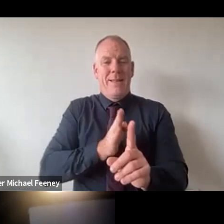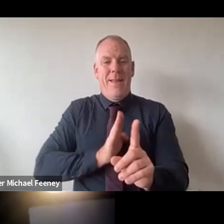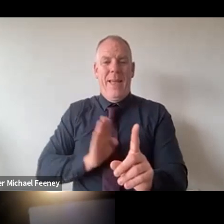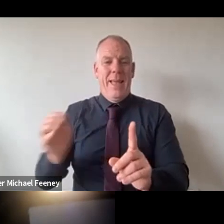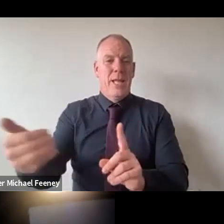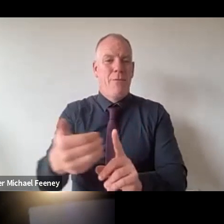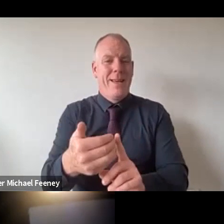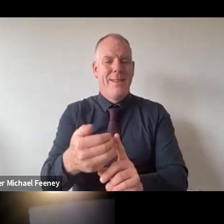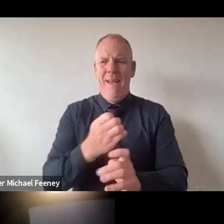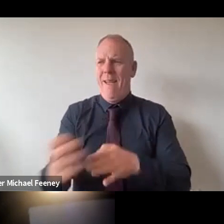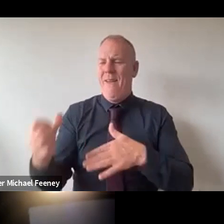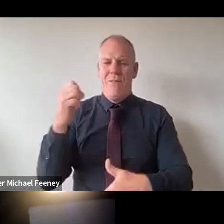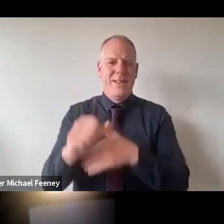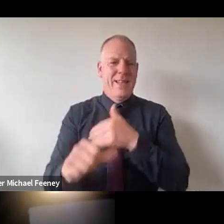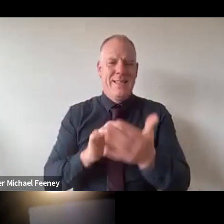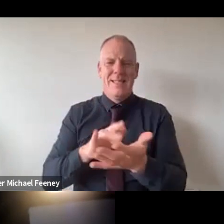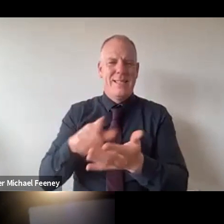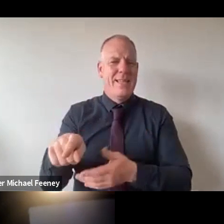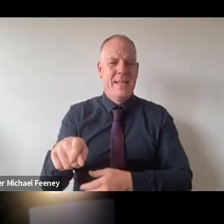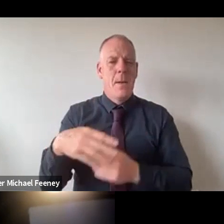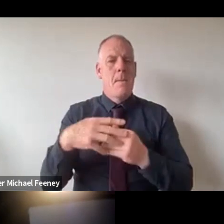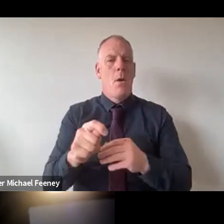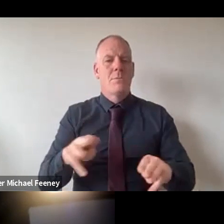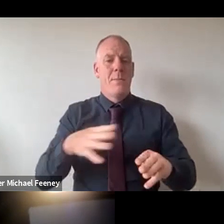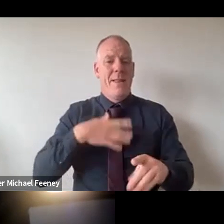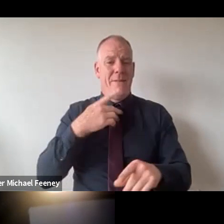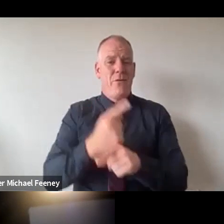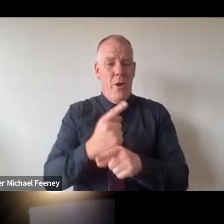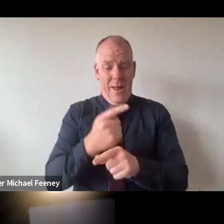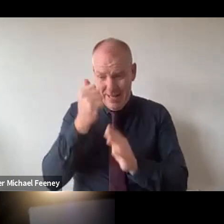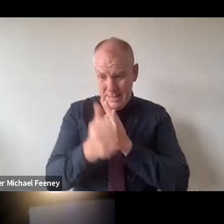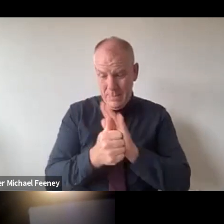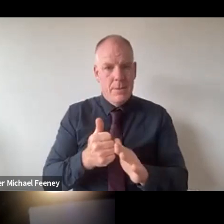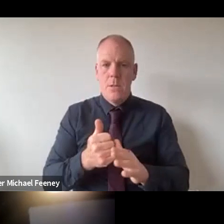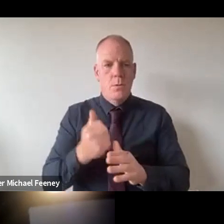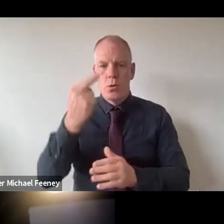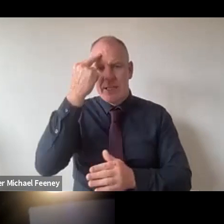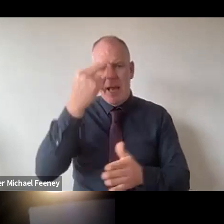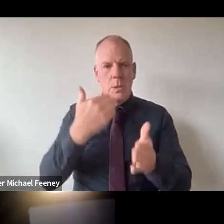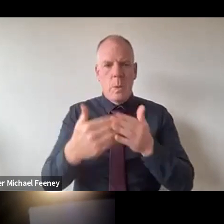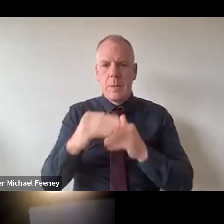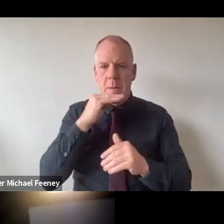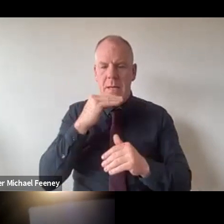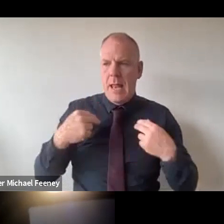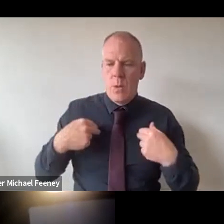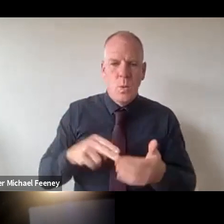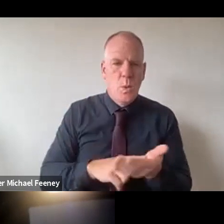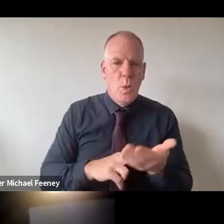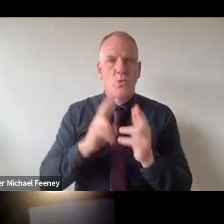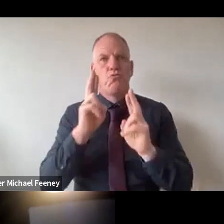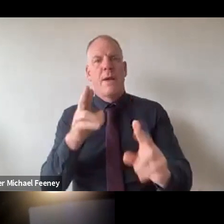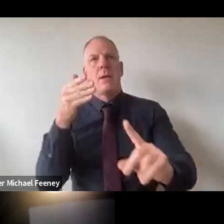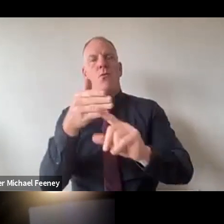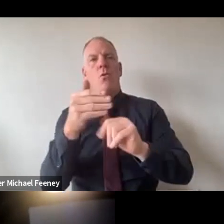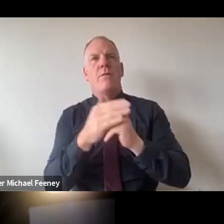every day in the inner city. The majority of the people that experience this don't understand the language, don't understand the rights-based approach,